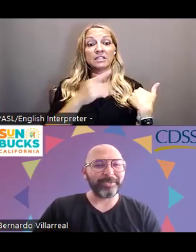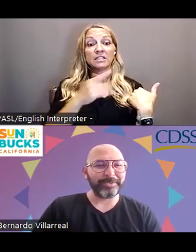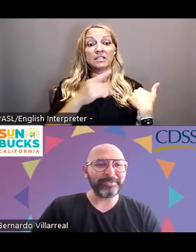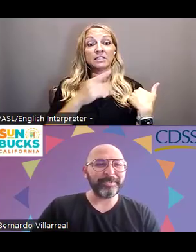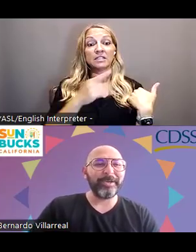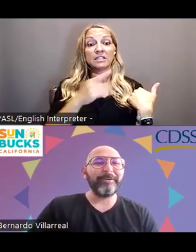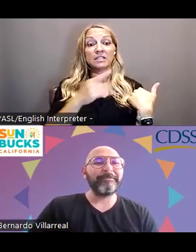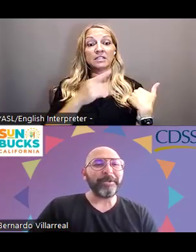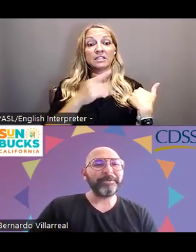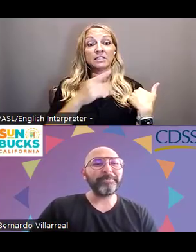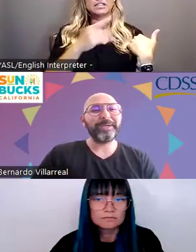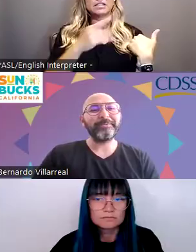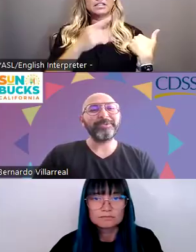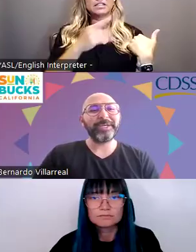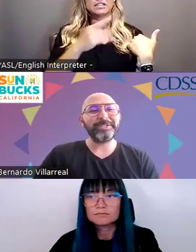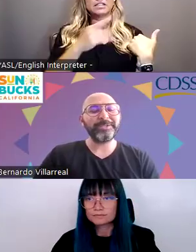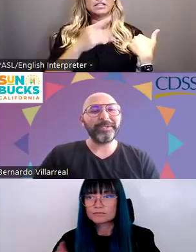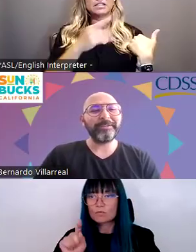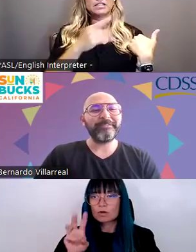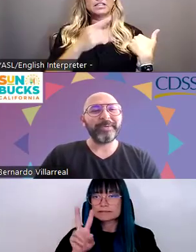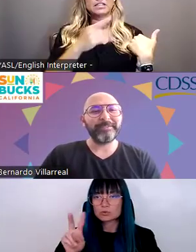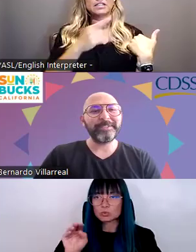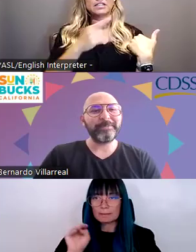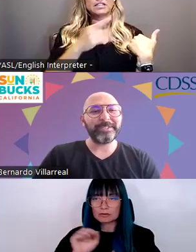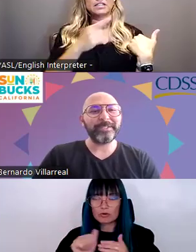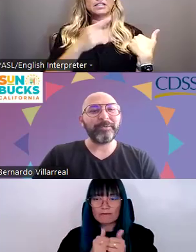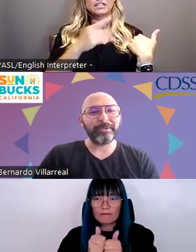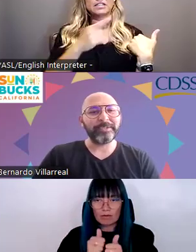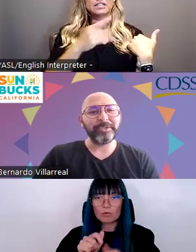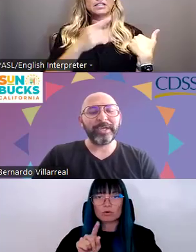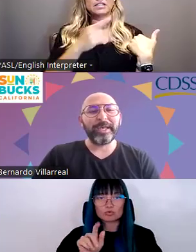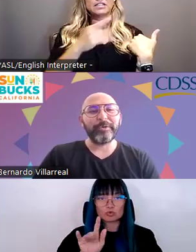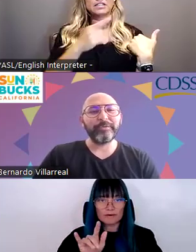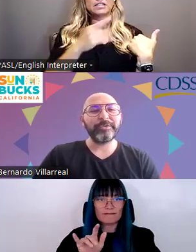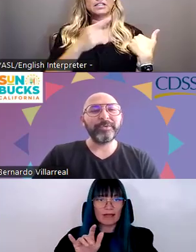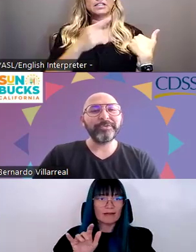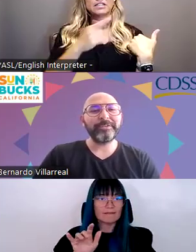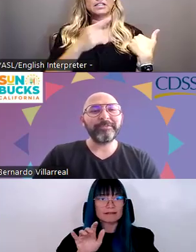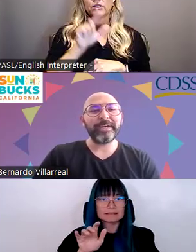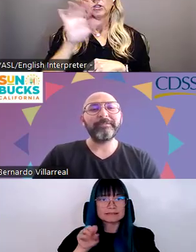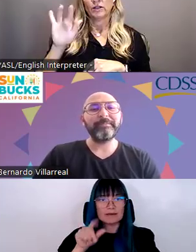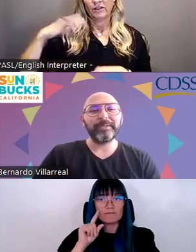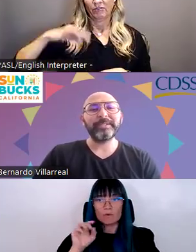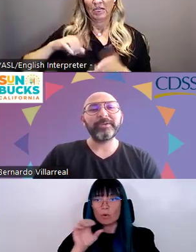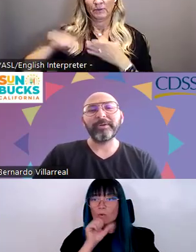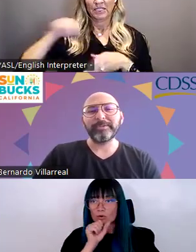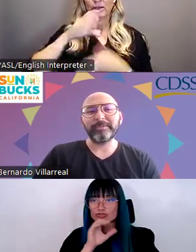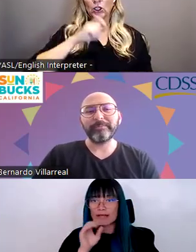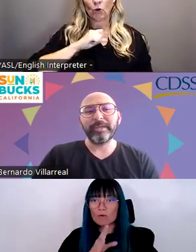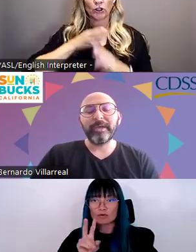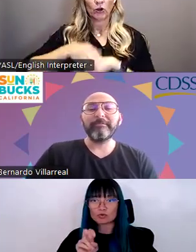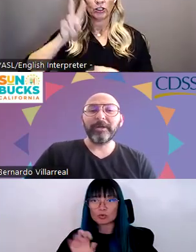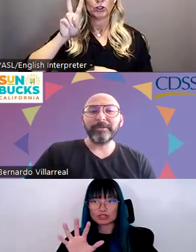$162 million, followed by 2025 benefits spent in orange at over $205